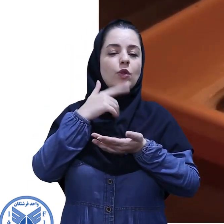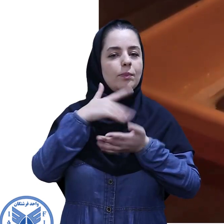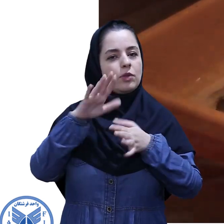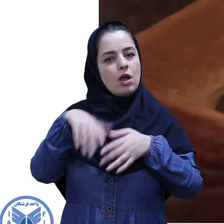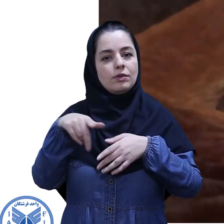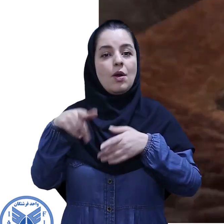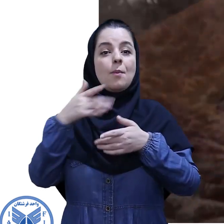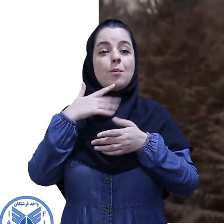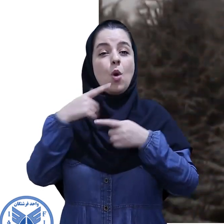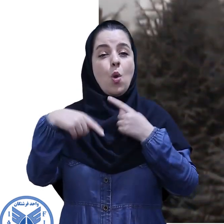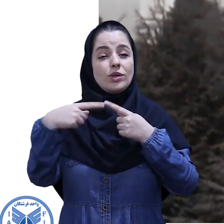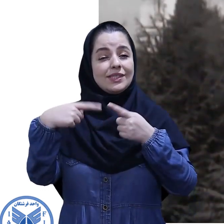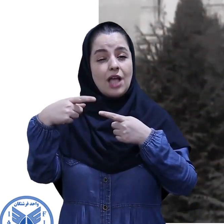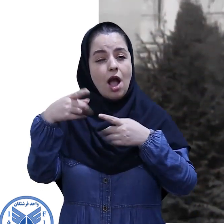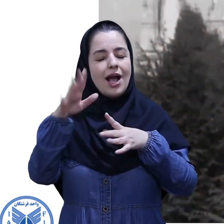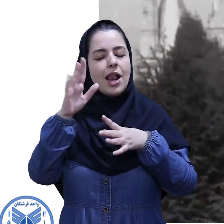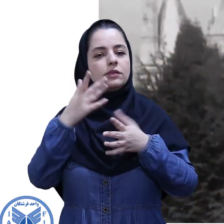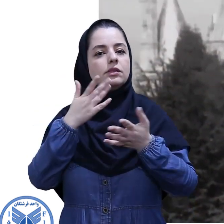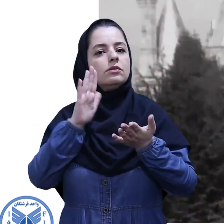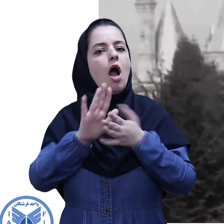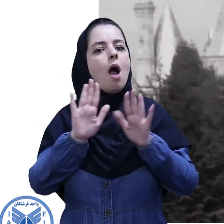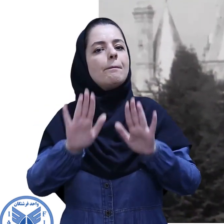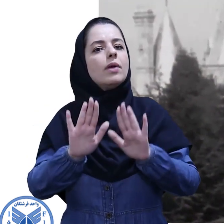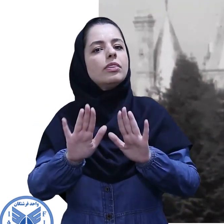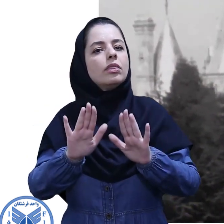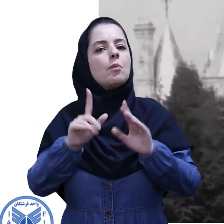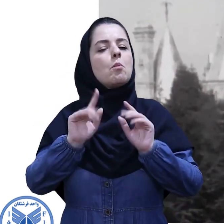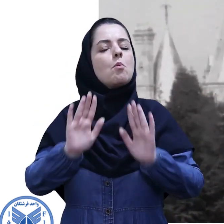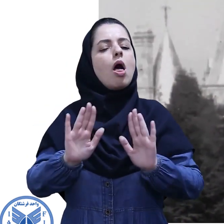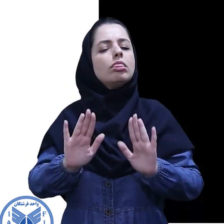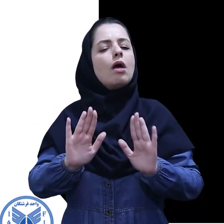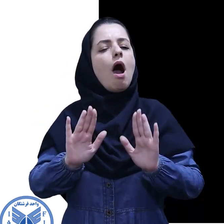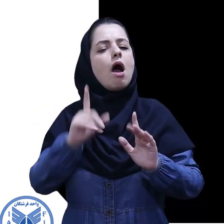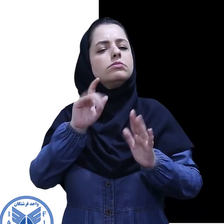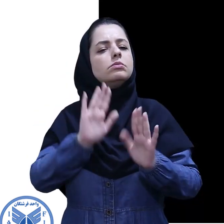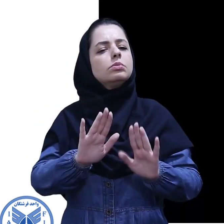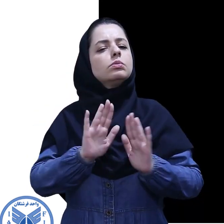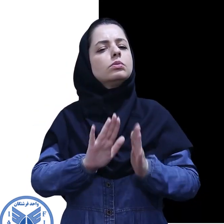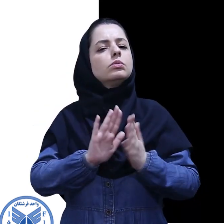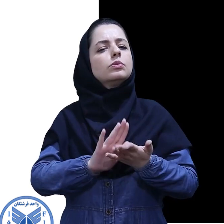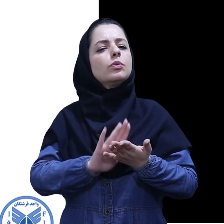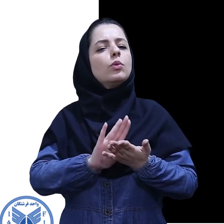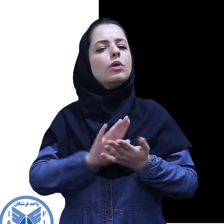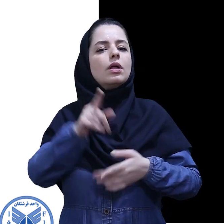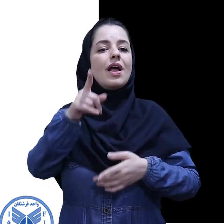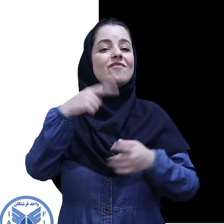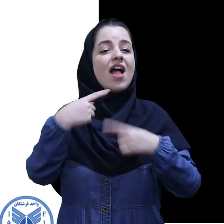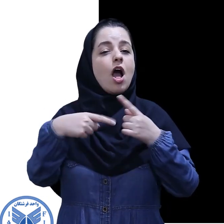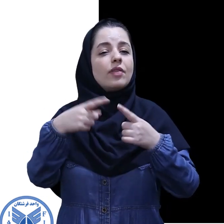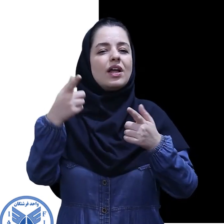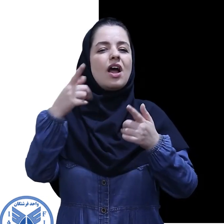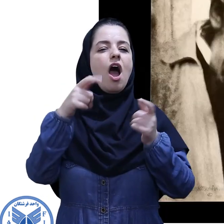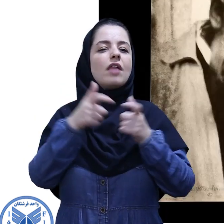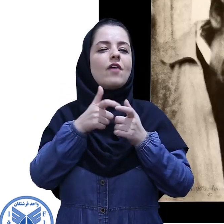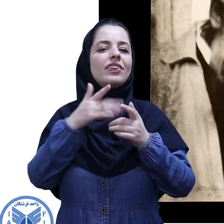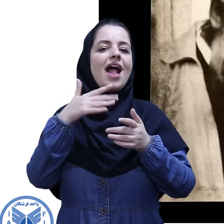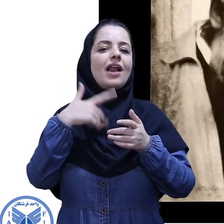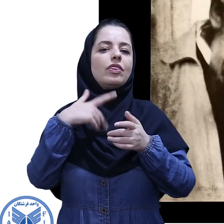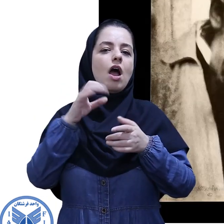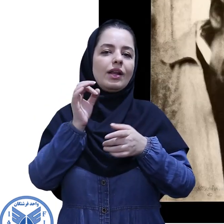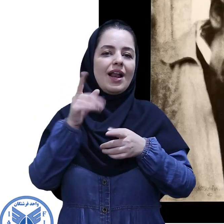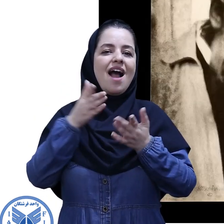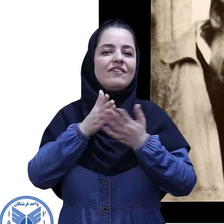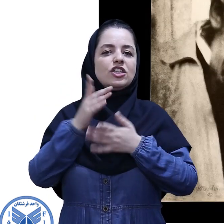print, very stable, very long-lasting processes. And then you also have the pigment family of processes, the